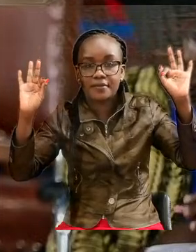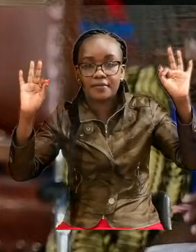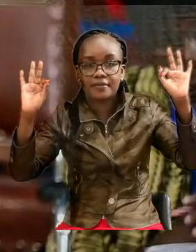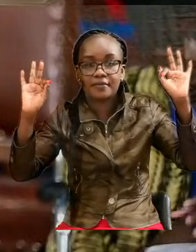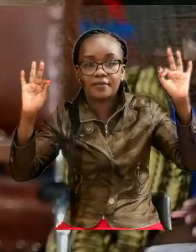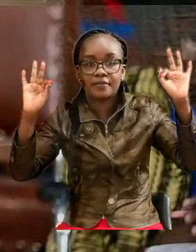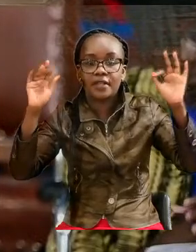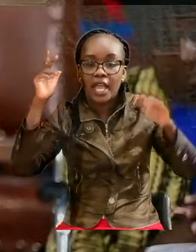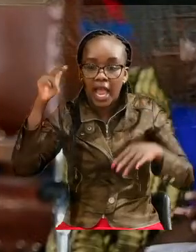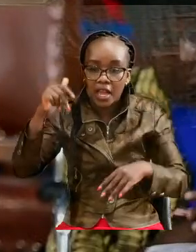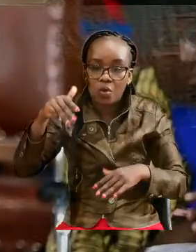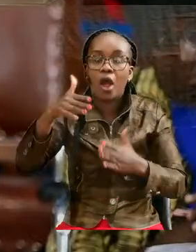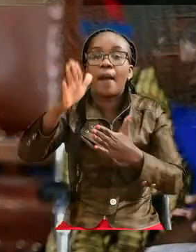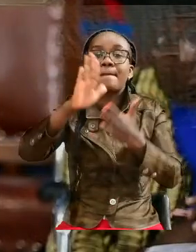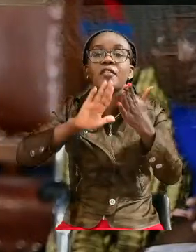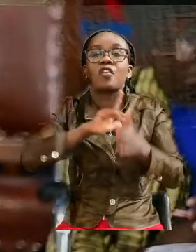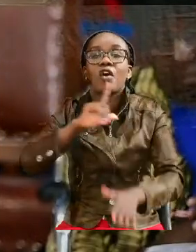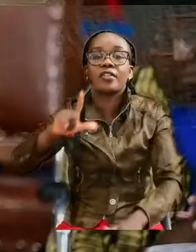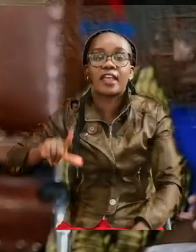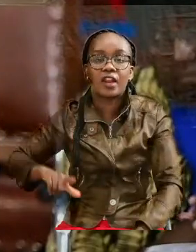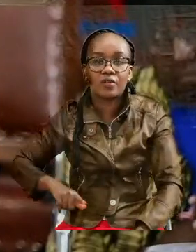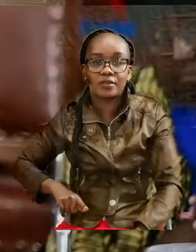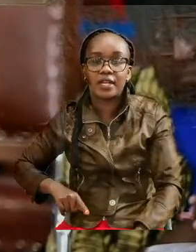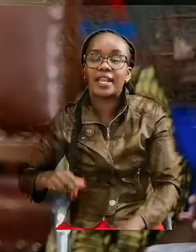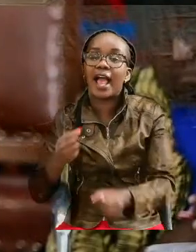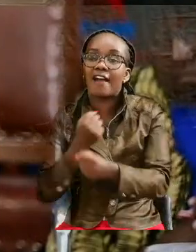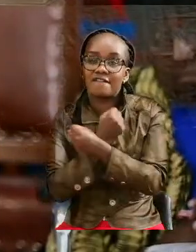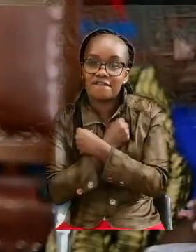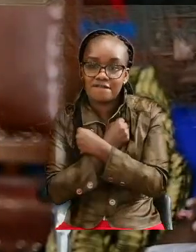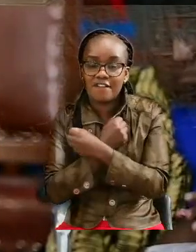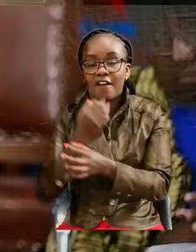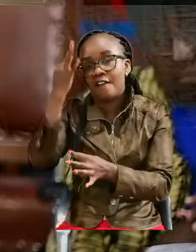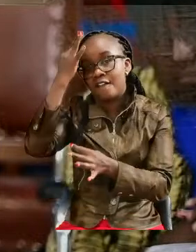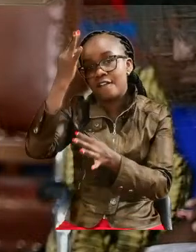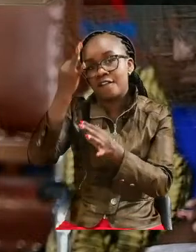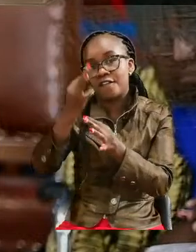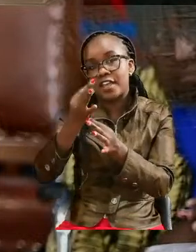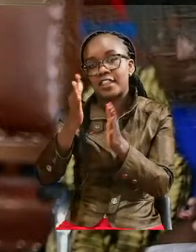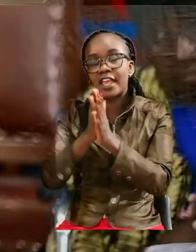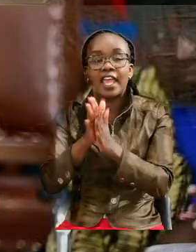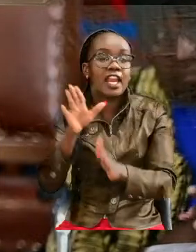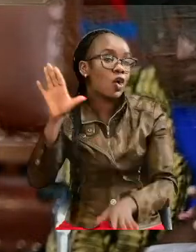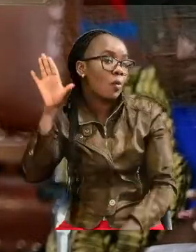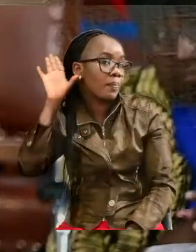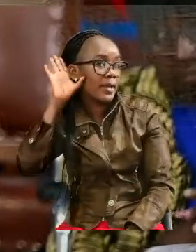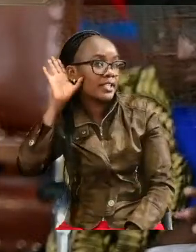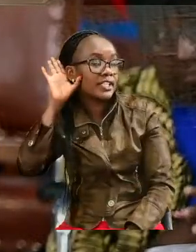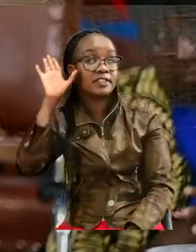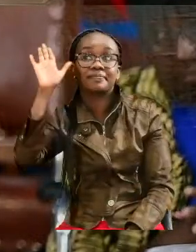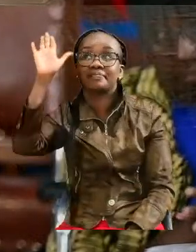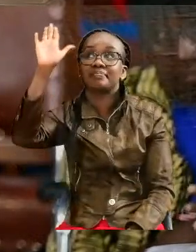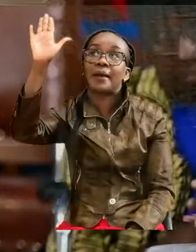walk before the Lord, that is, in love, faith, and obedience towards him.